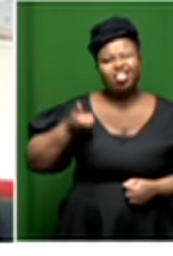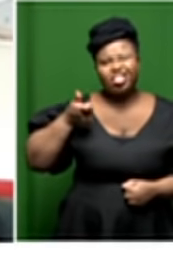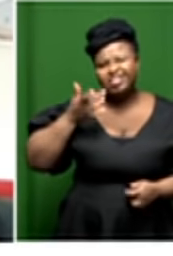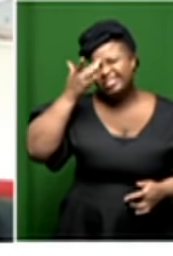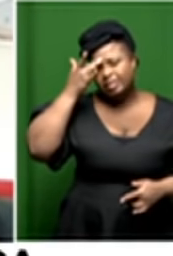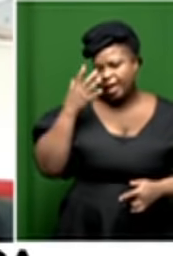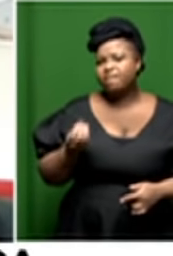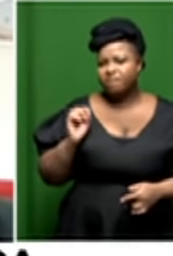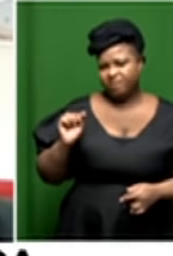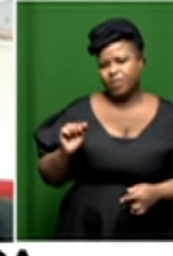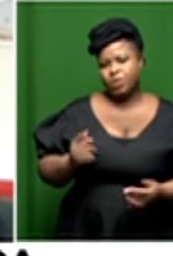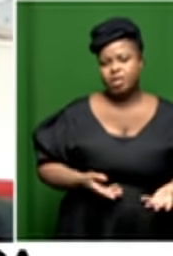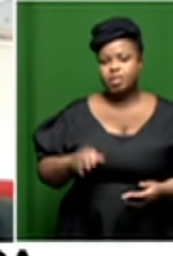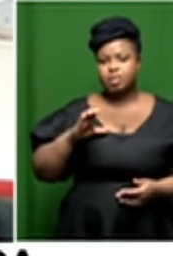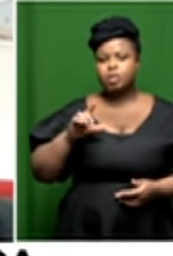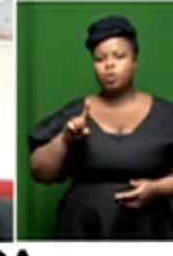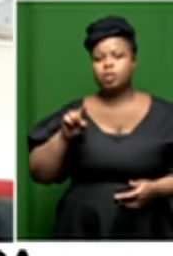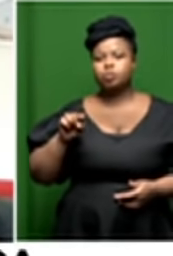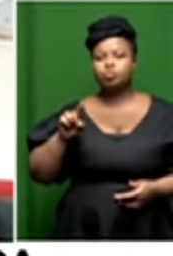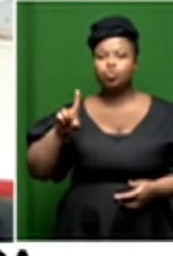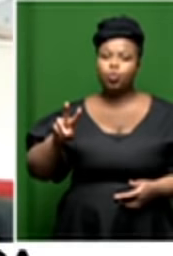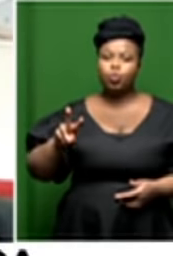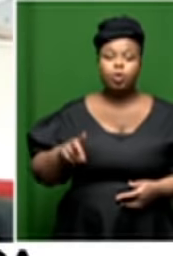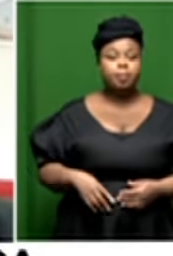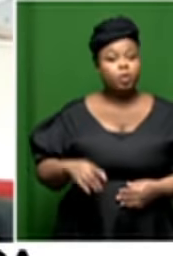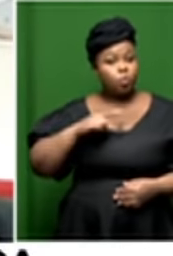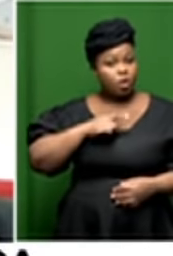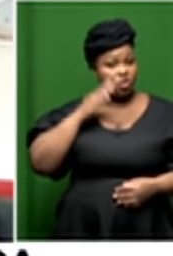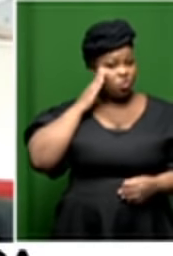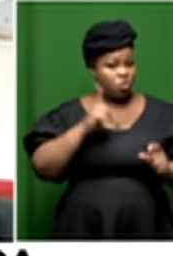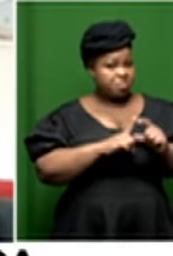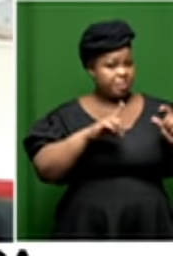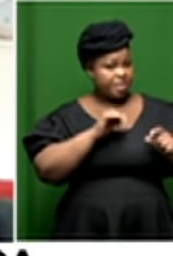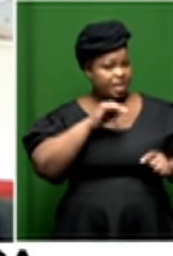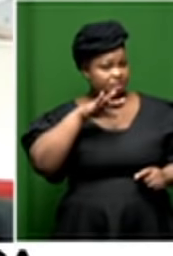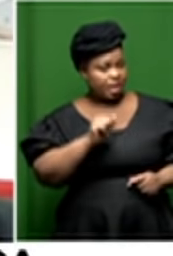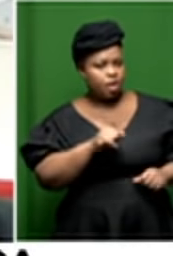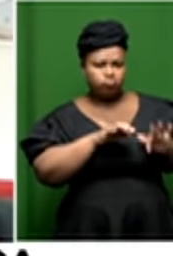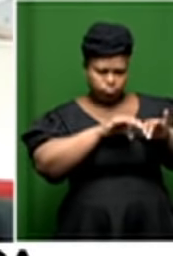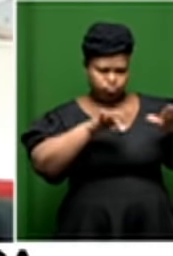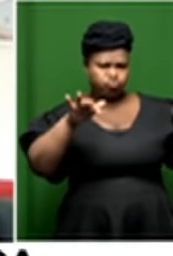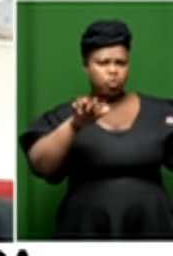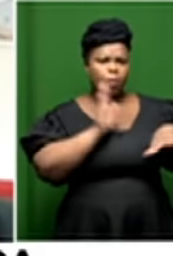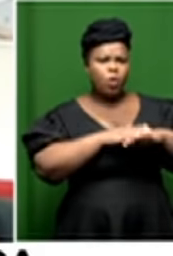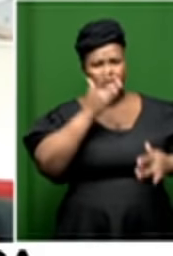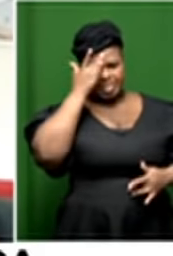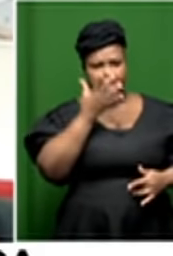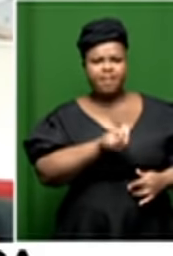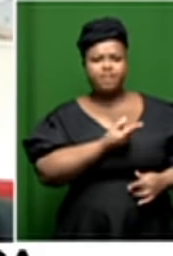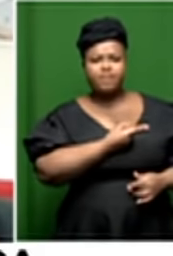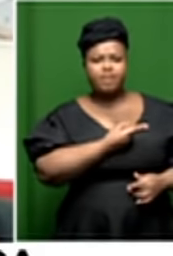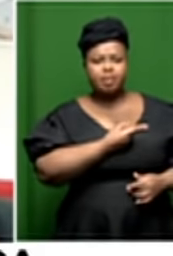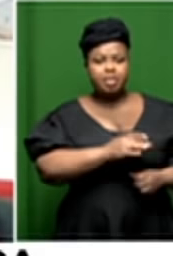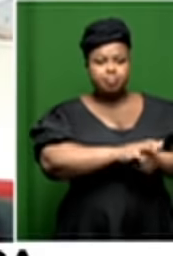in South Africa. As your viewers will be aware, the Delta variant continues to drive South Africa's epidemic at the